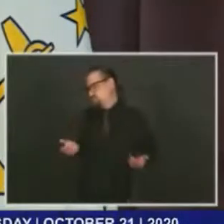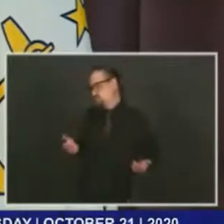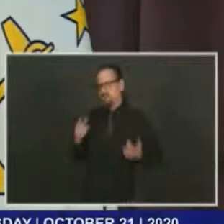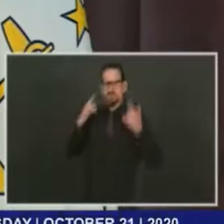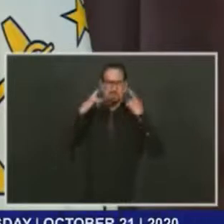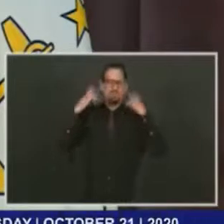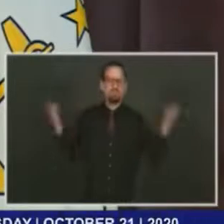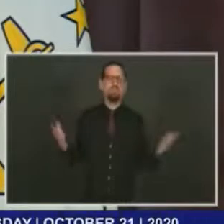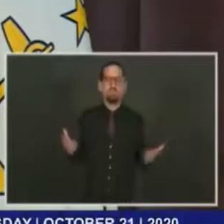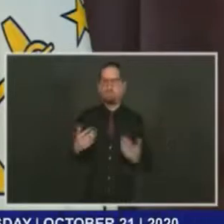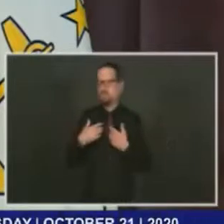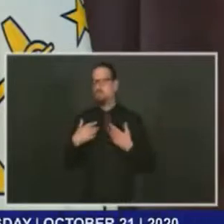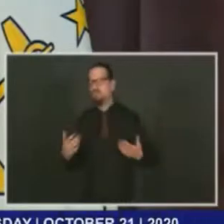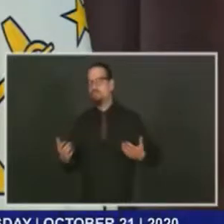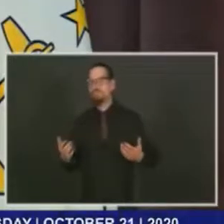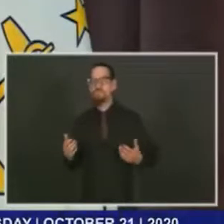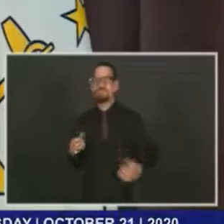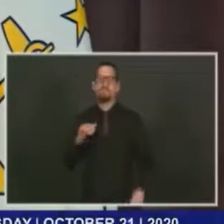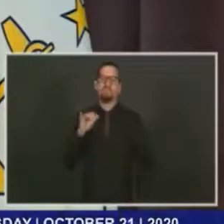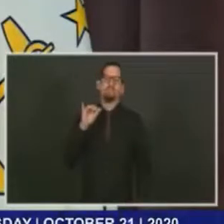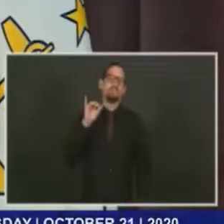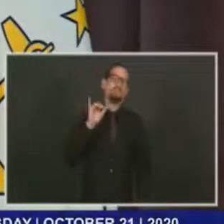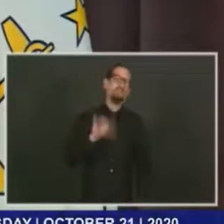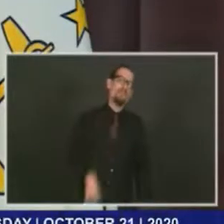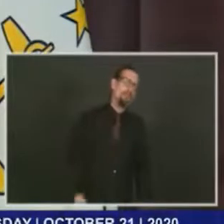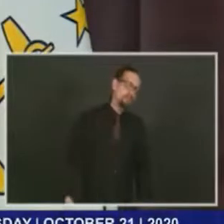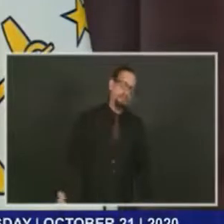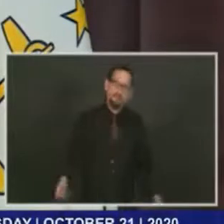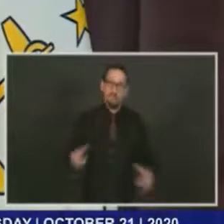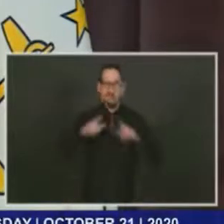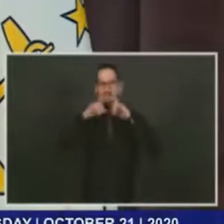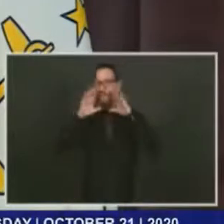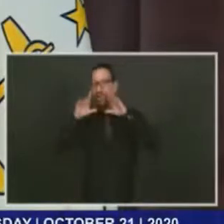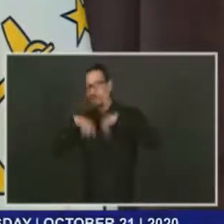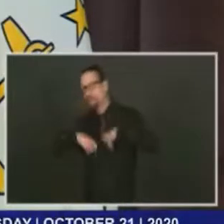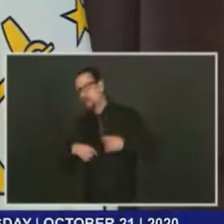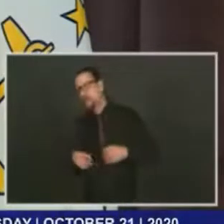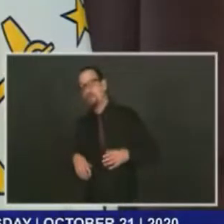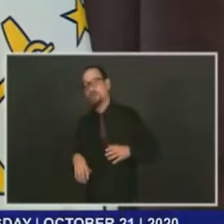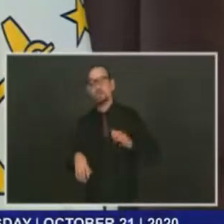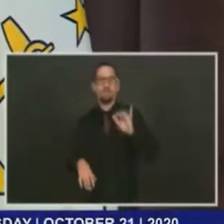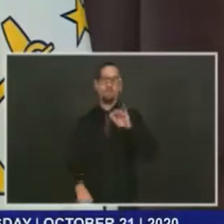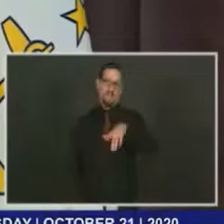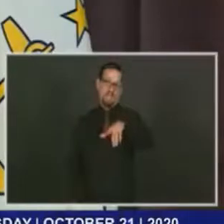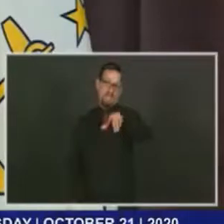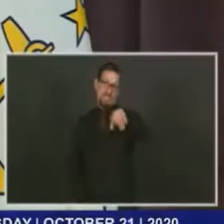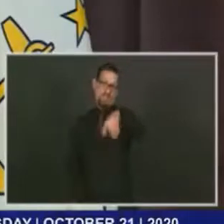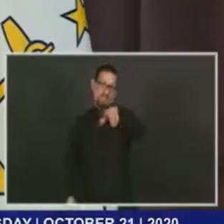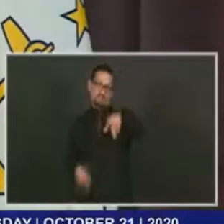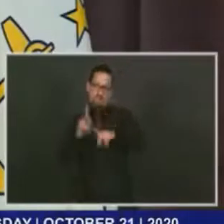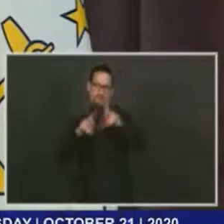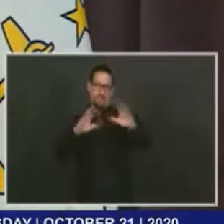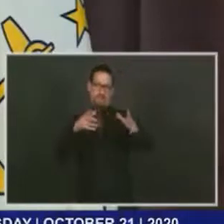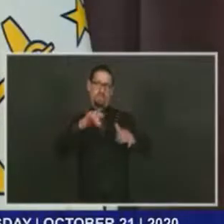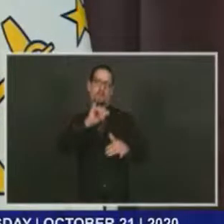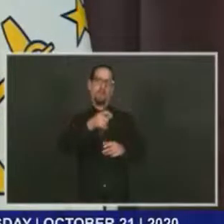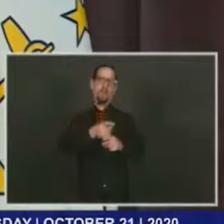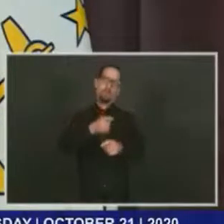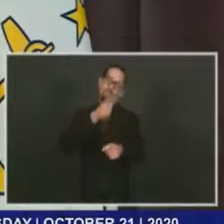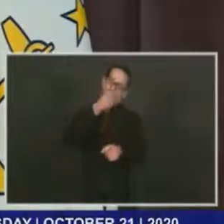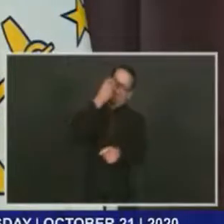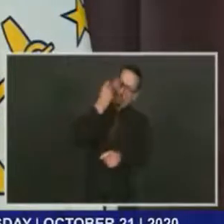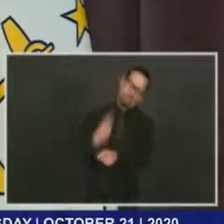you're contributing to other people losing their lives and other people losing their jobs. If a lot of people do that on